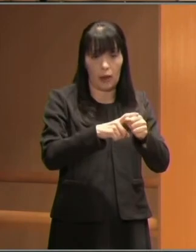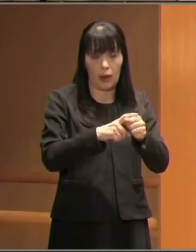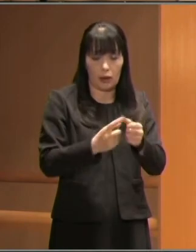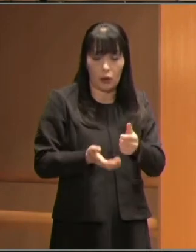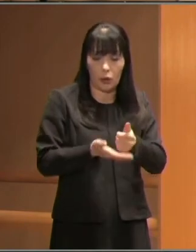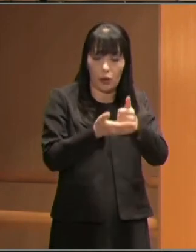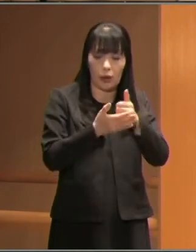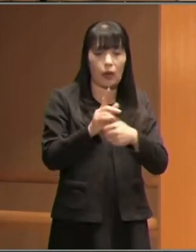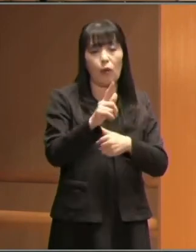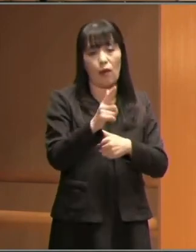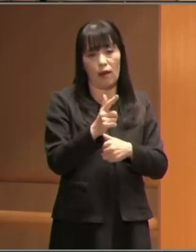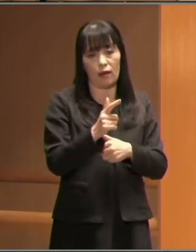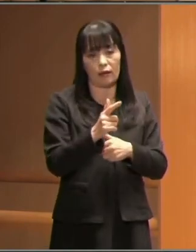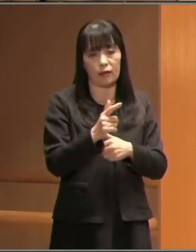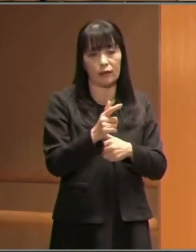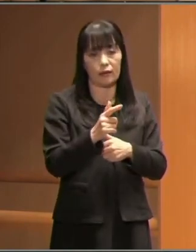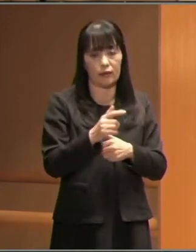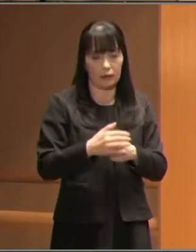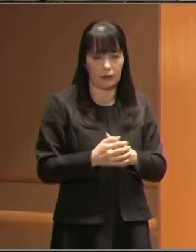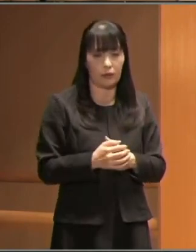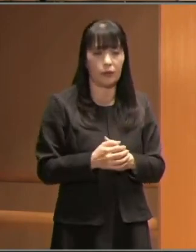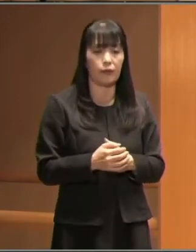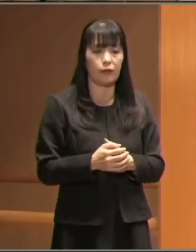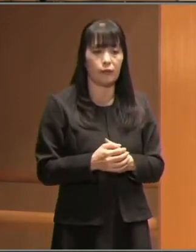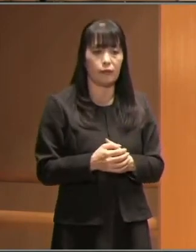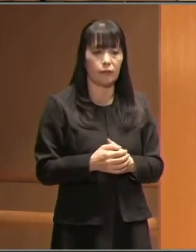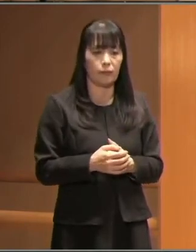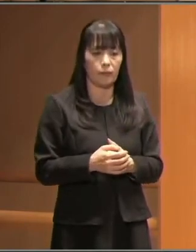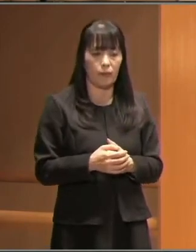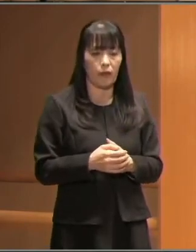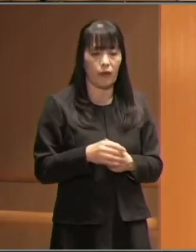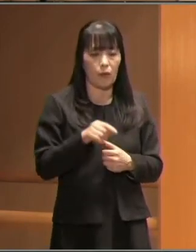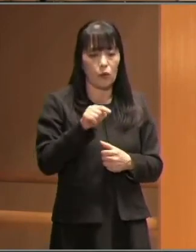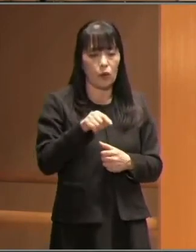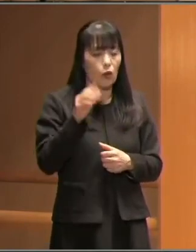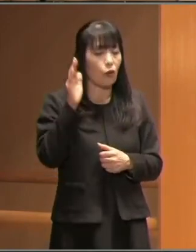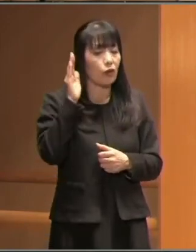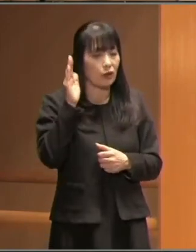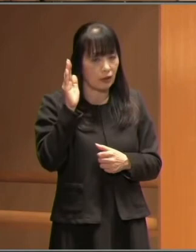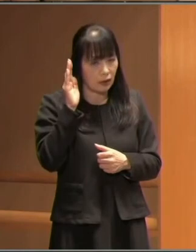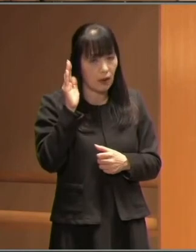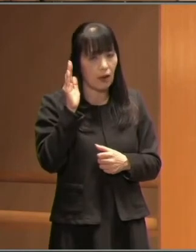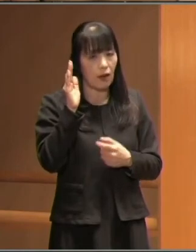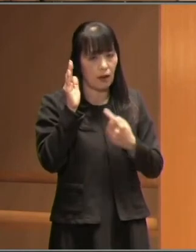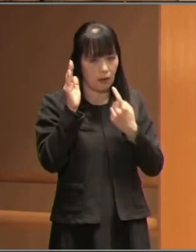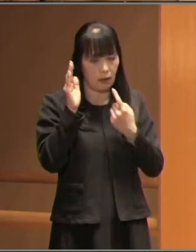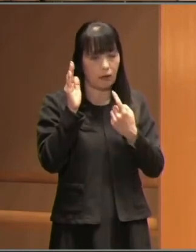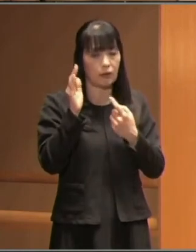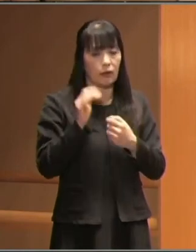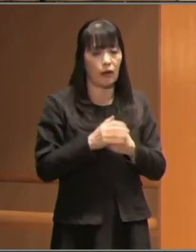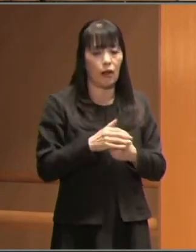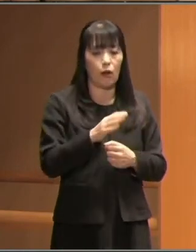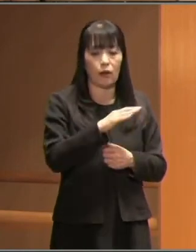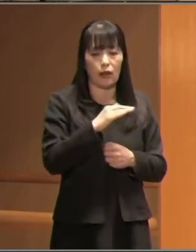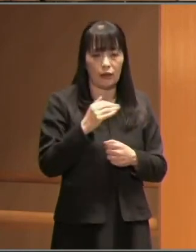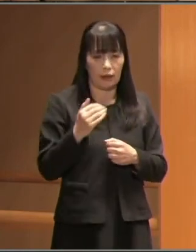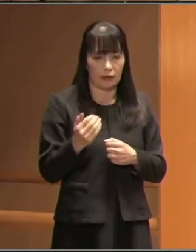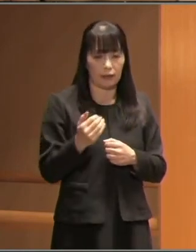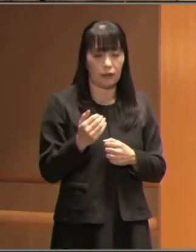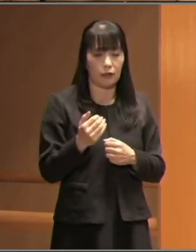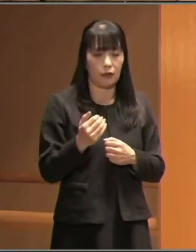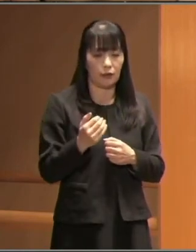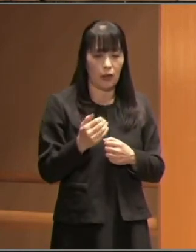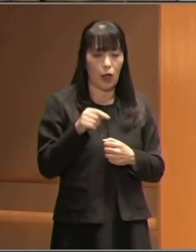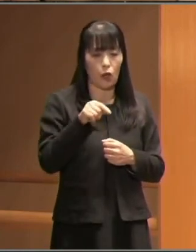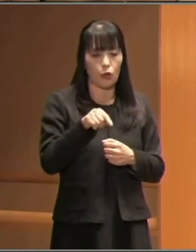decided to plant the paper bush in the surroundings of the motorway, and then they found out that that was growing